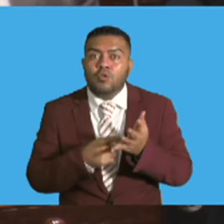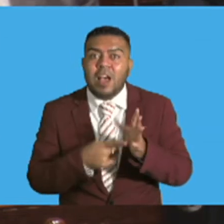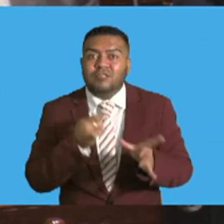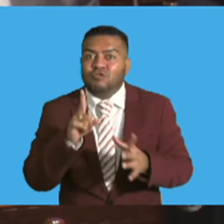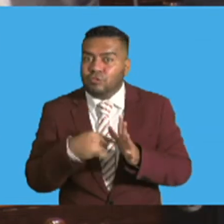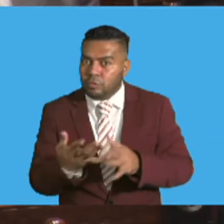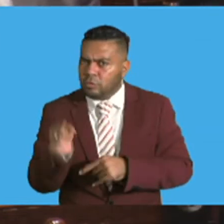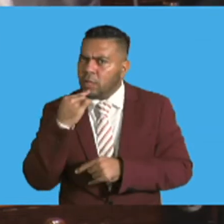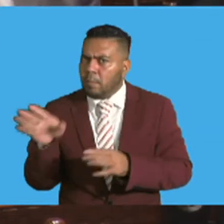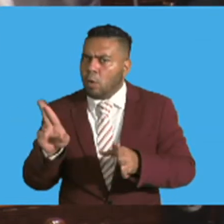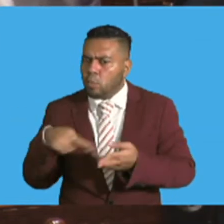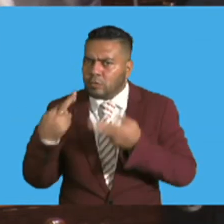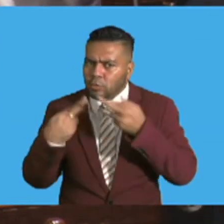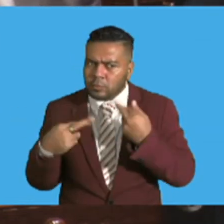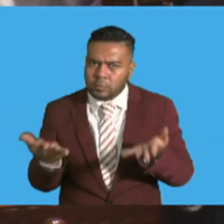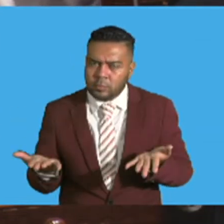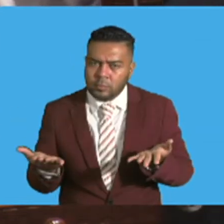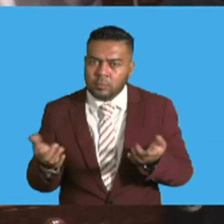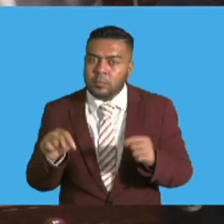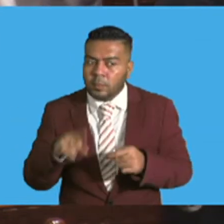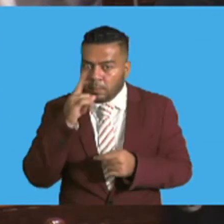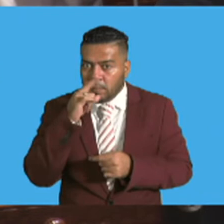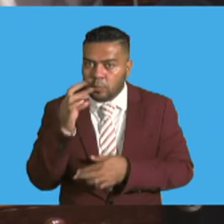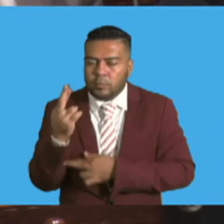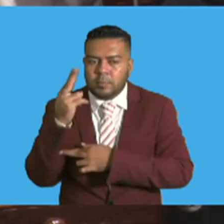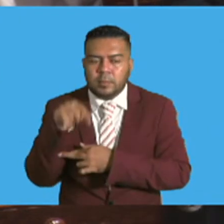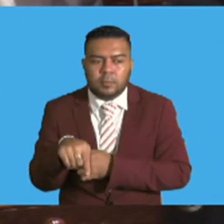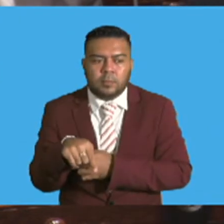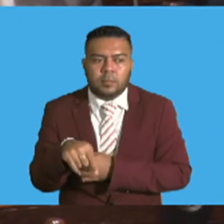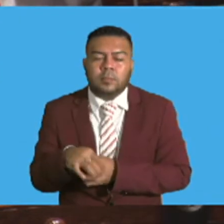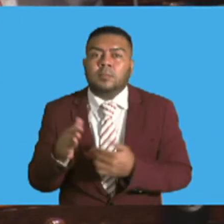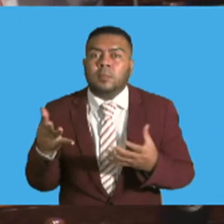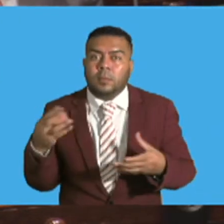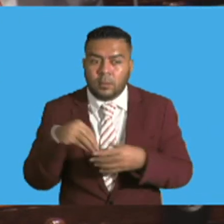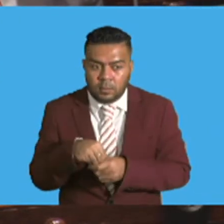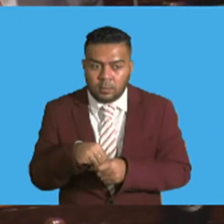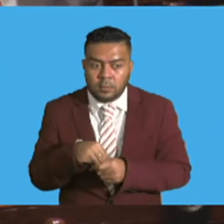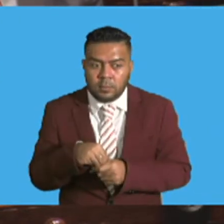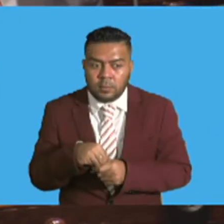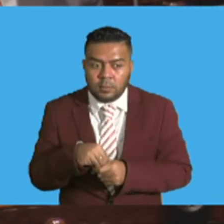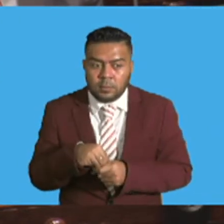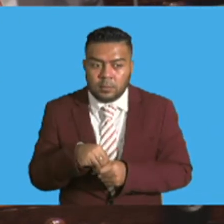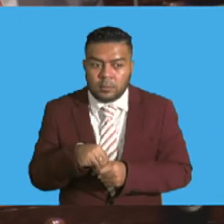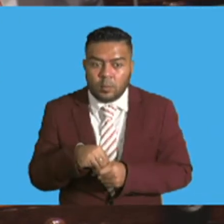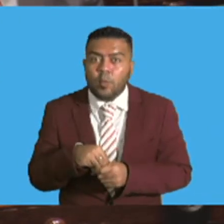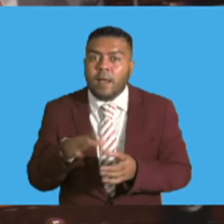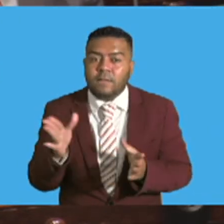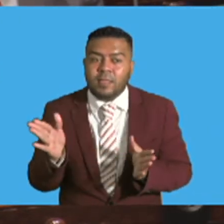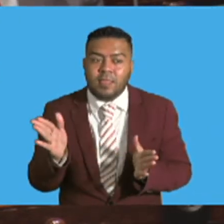people, the restaurateurs. These are the people who are being represented on this. Mr. Speaker, sir, we've got the Carrier